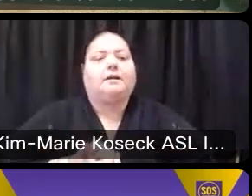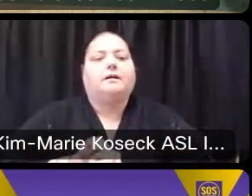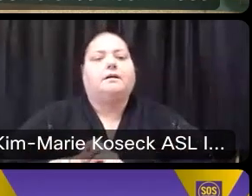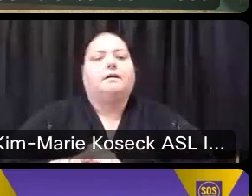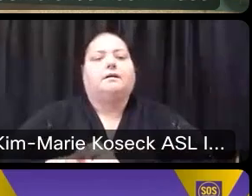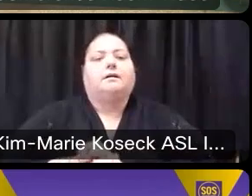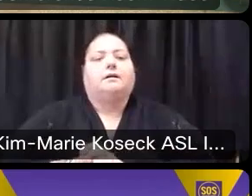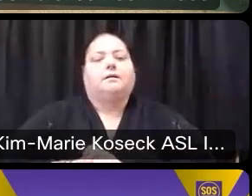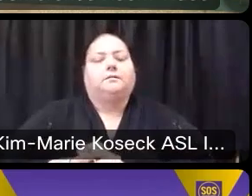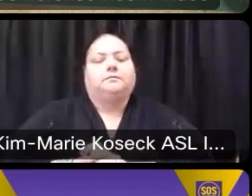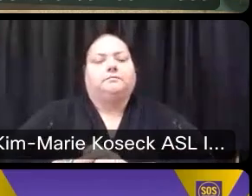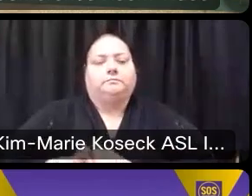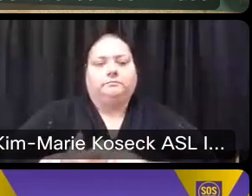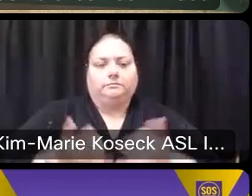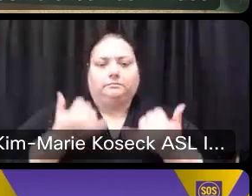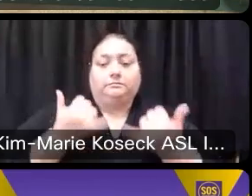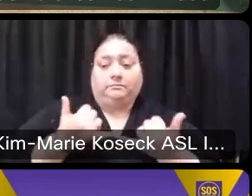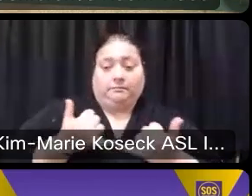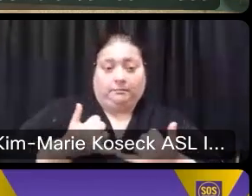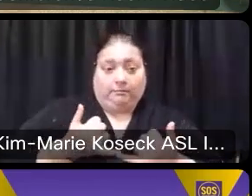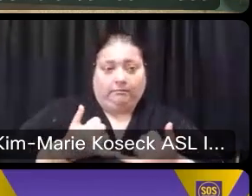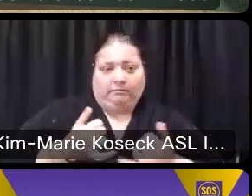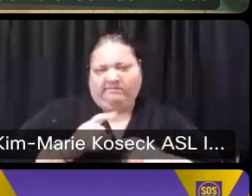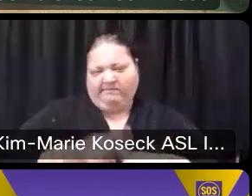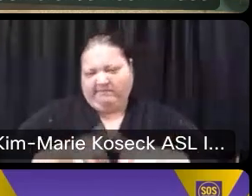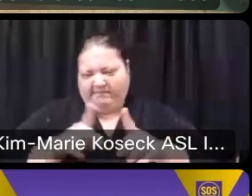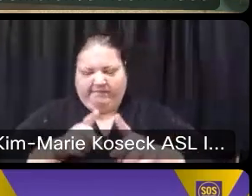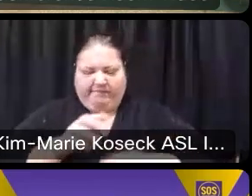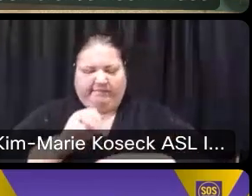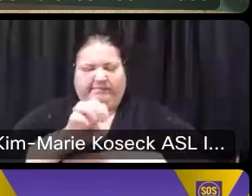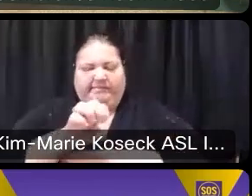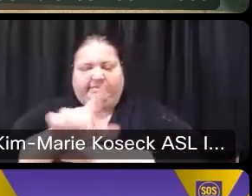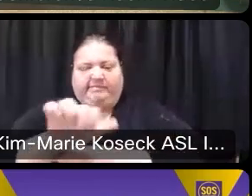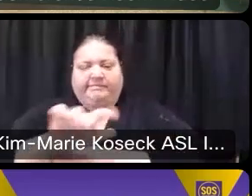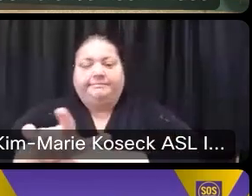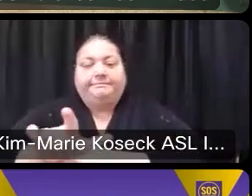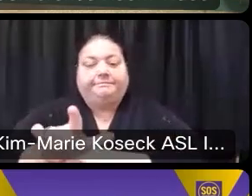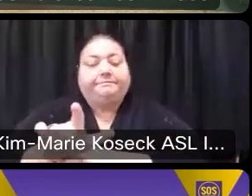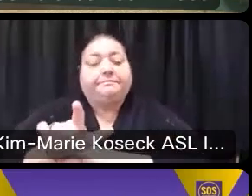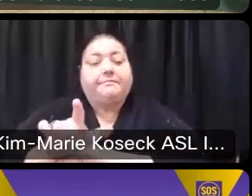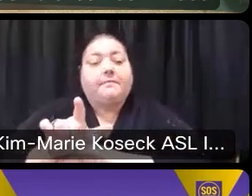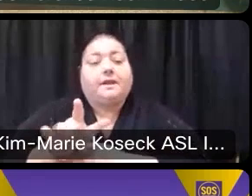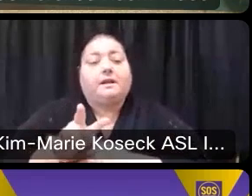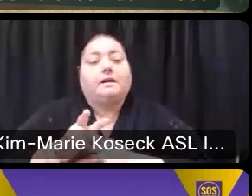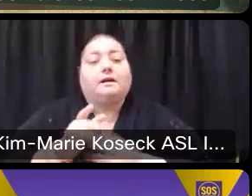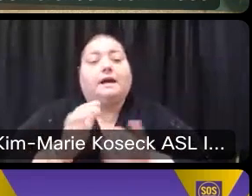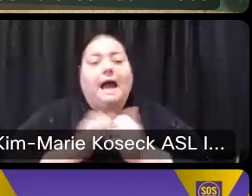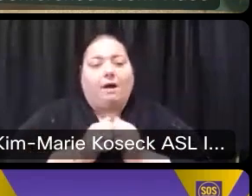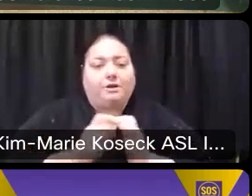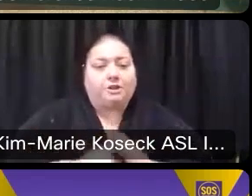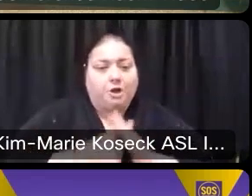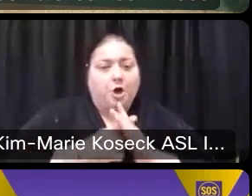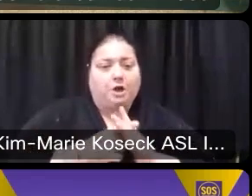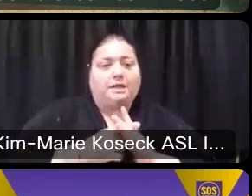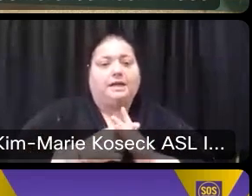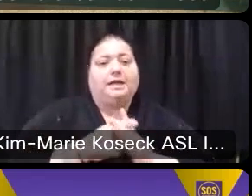So now there's a somewhat different model here for how we're implementing the CTI